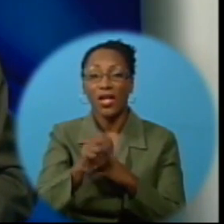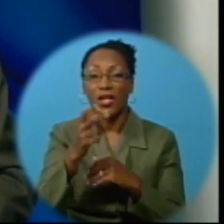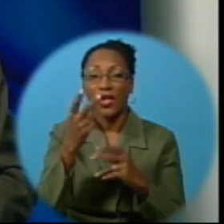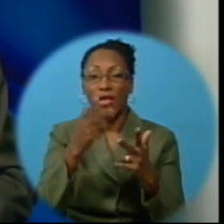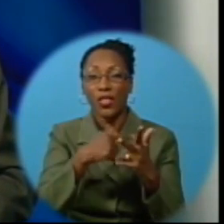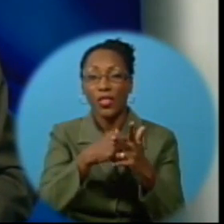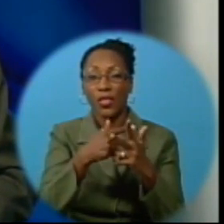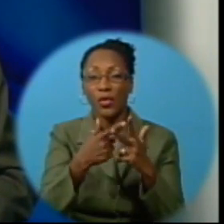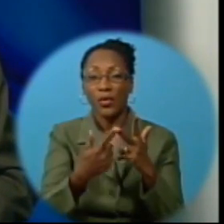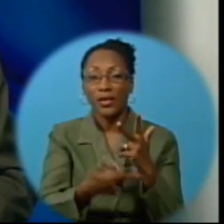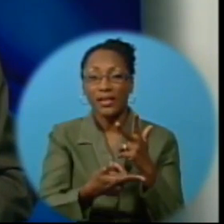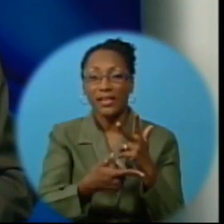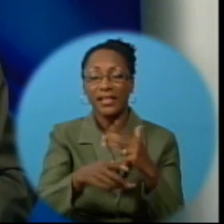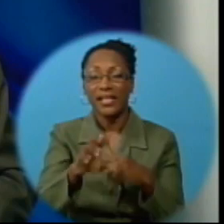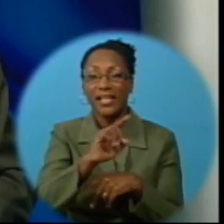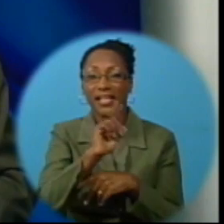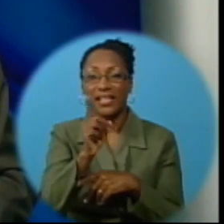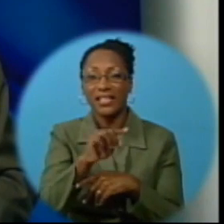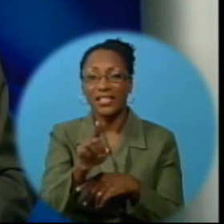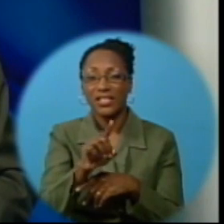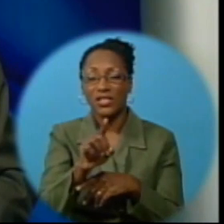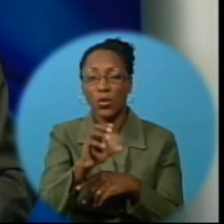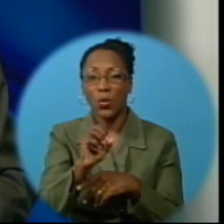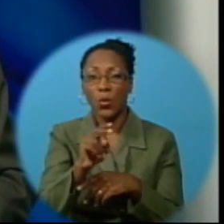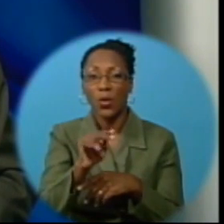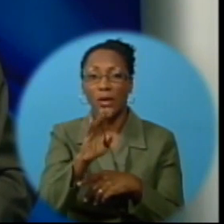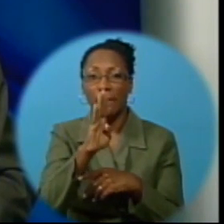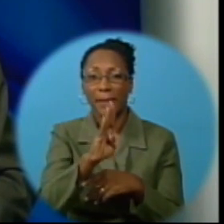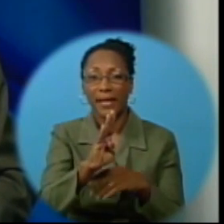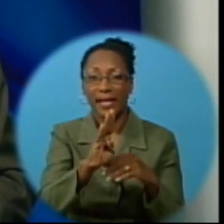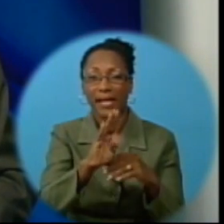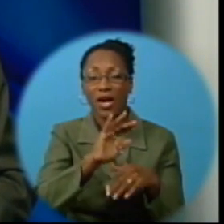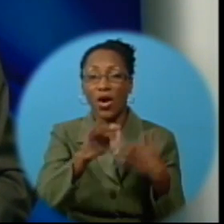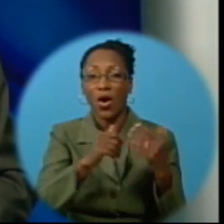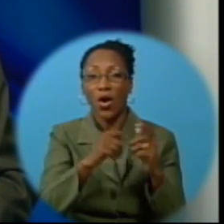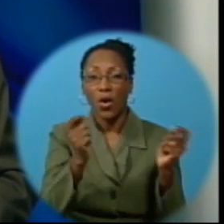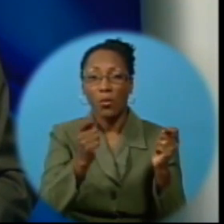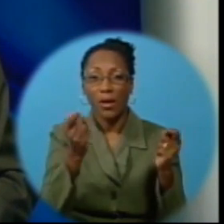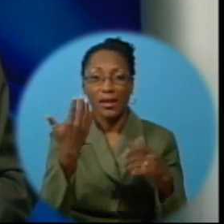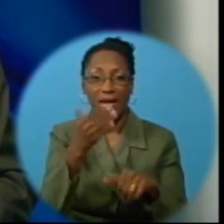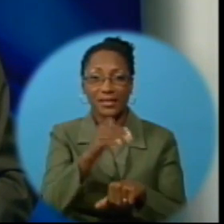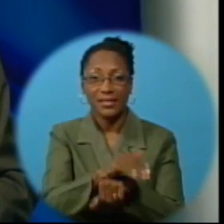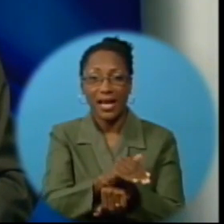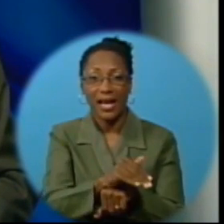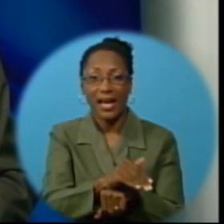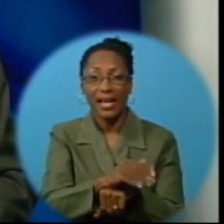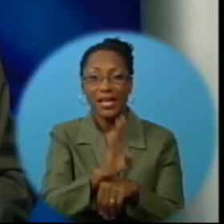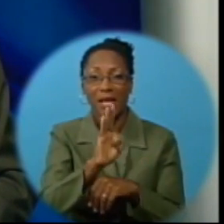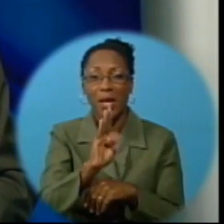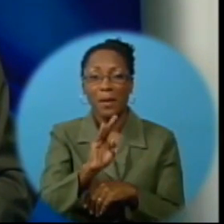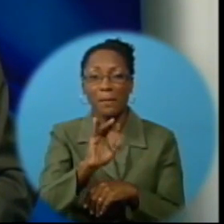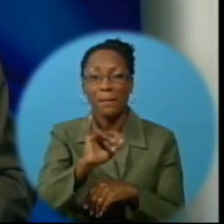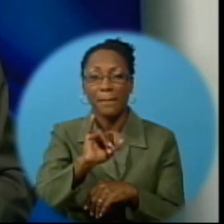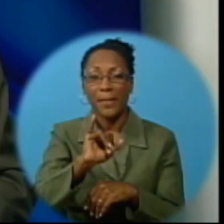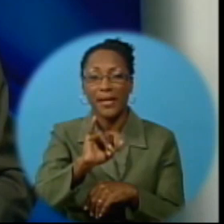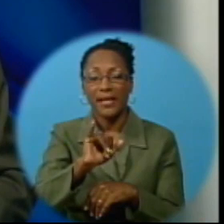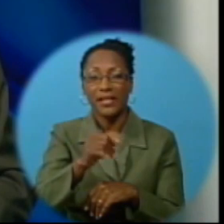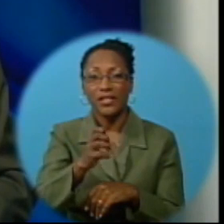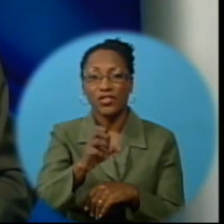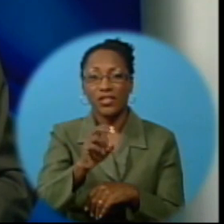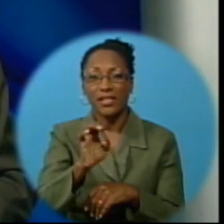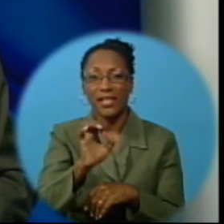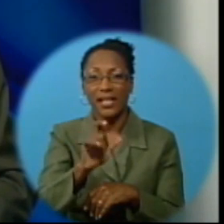in Zone B of the Lyme Pelican Challenge were all in winner's row at the National Stadium last night. Beijing Elite, 360